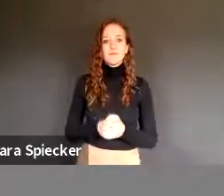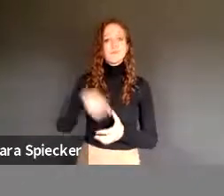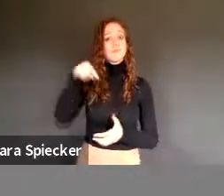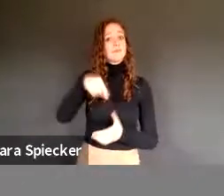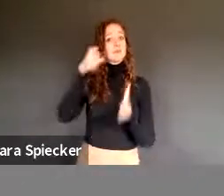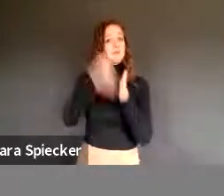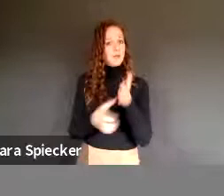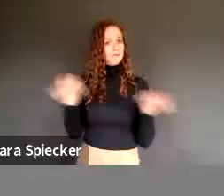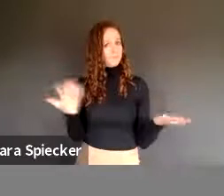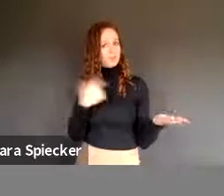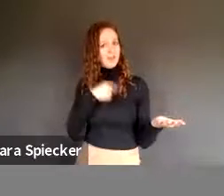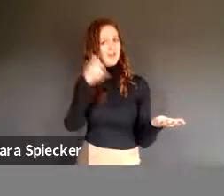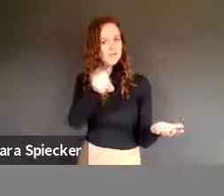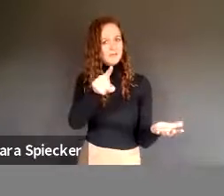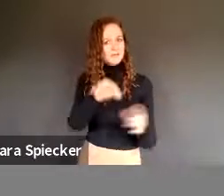studied.